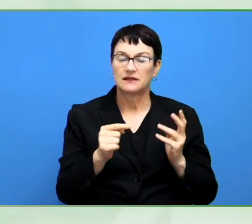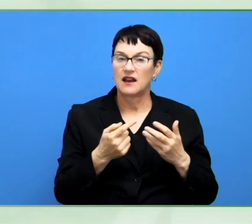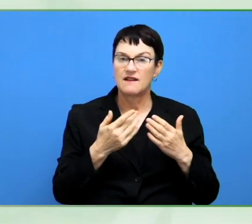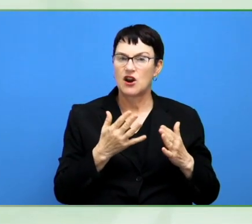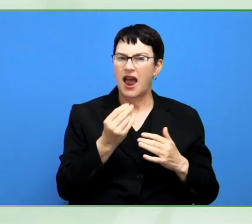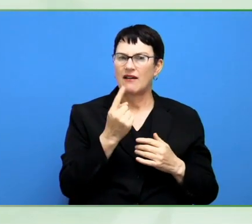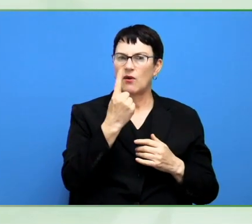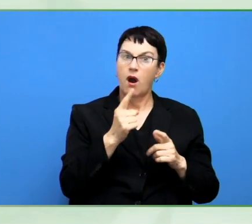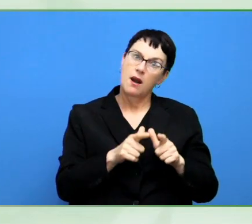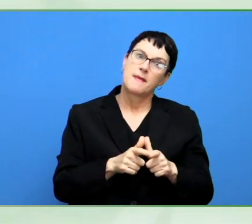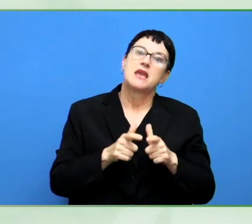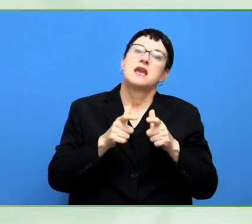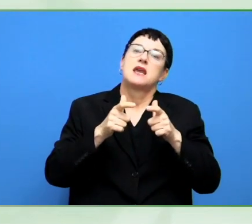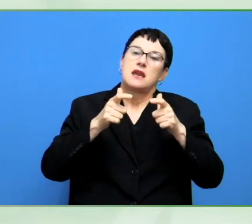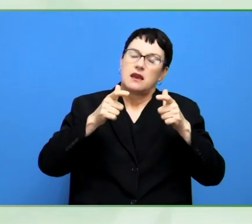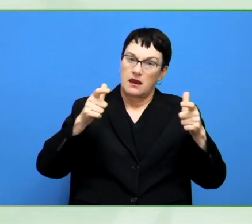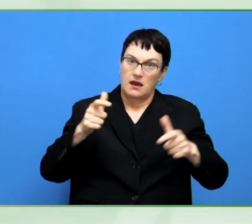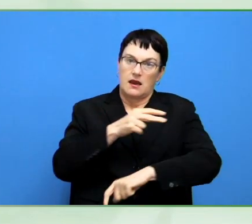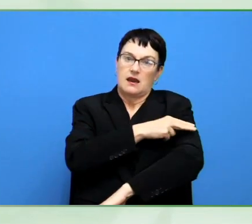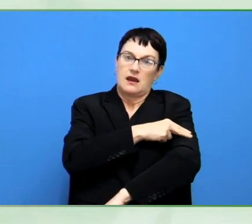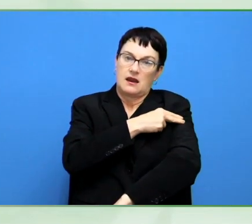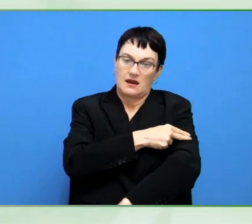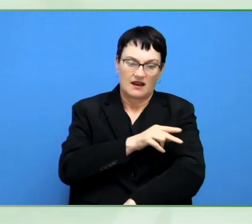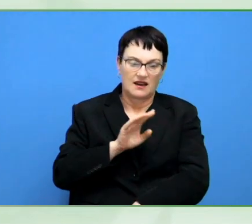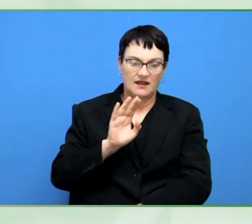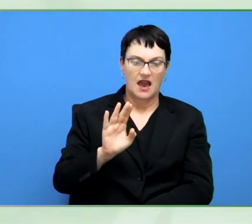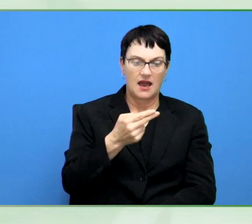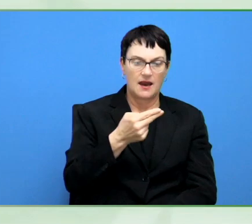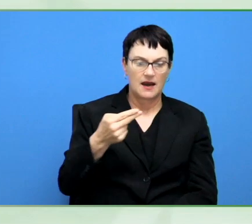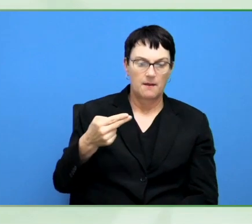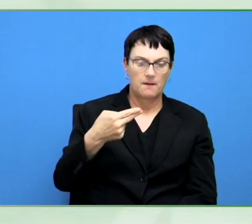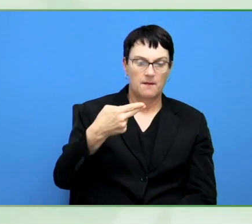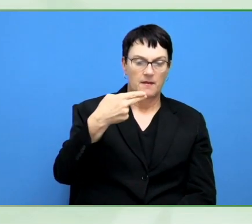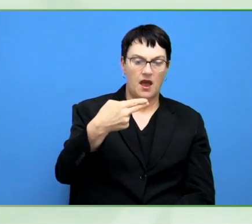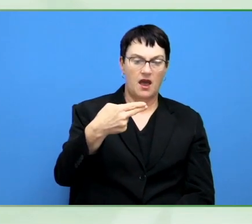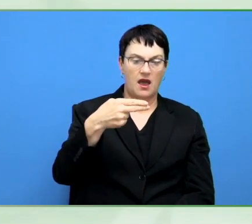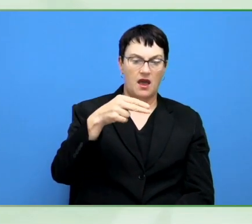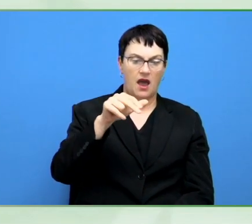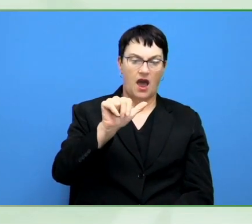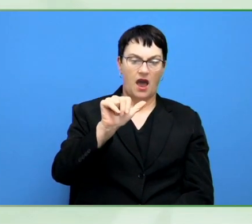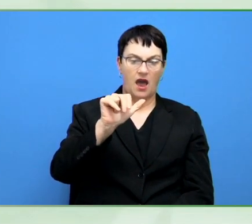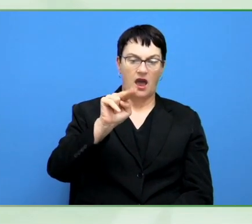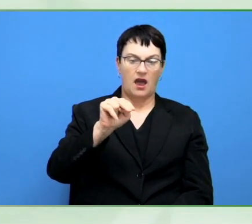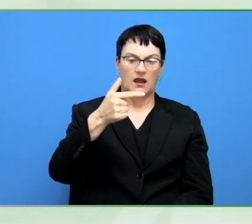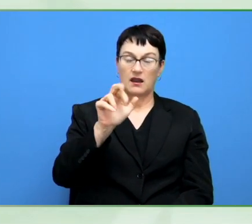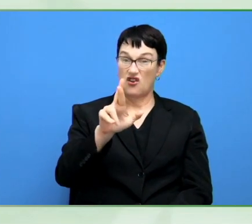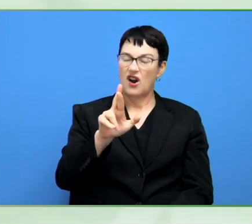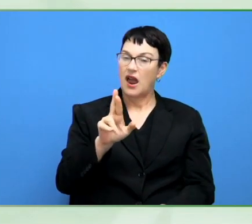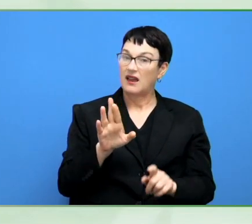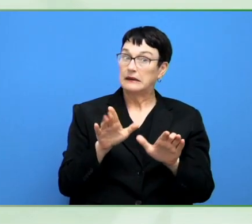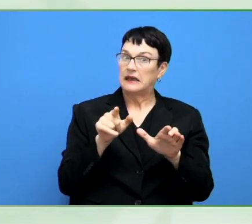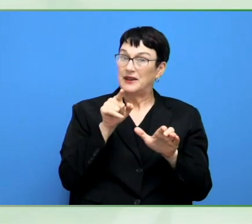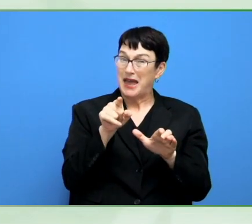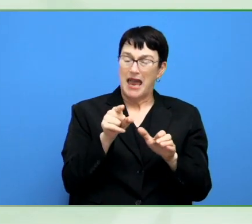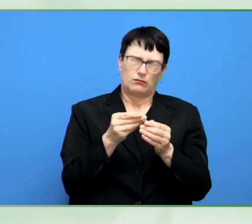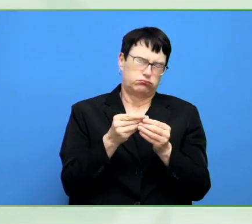largest provider of prosthetic care in the entirety of the United States. They have 1,000 locations around the US, and